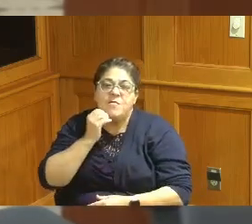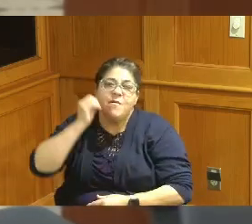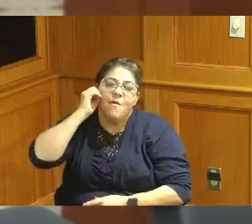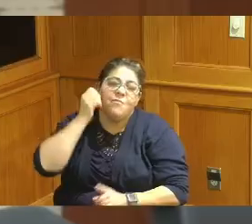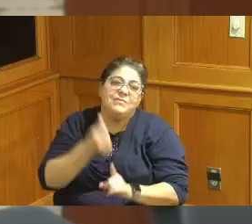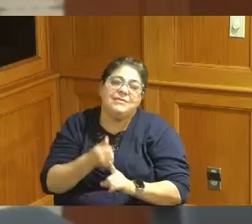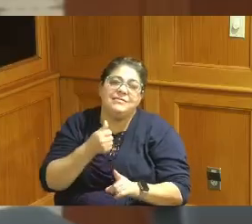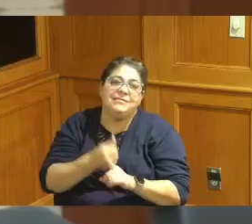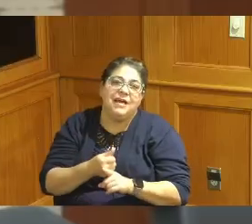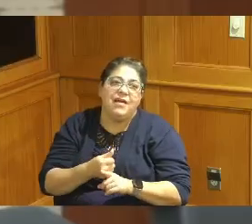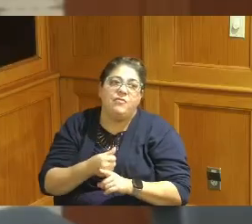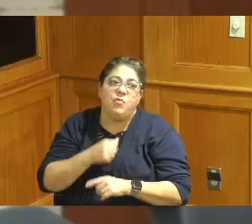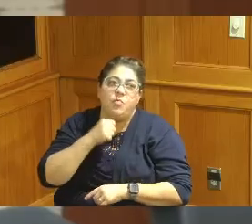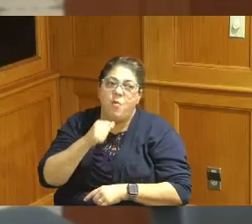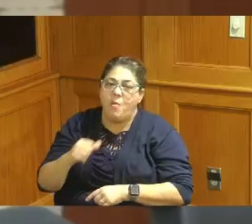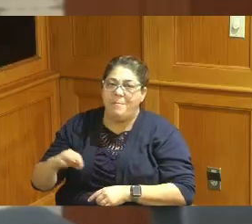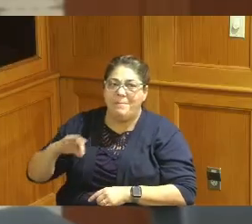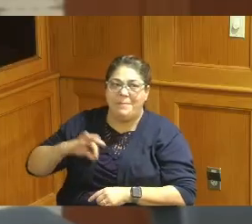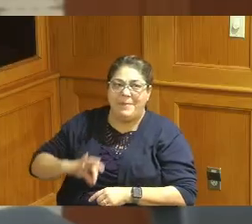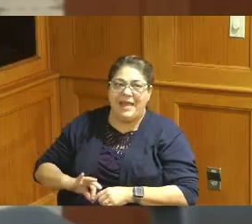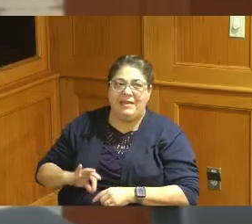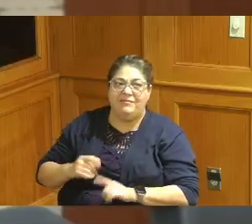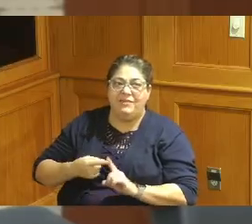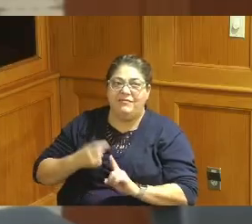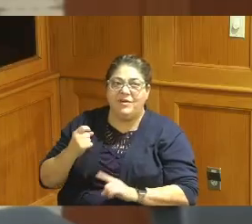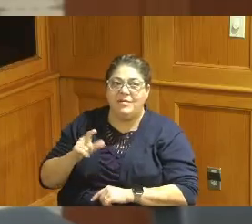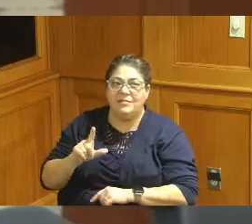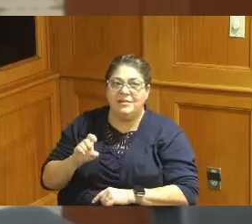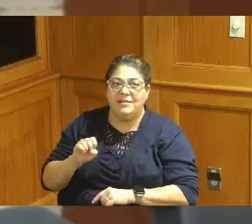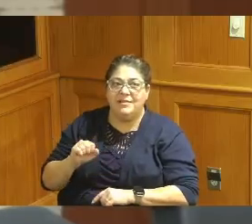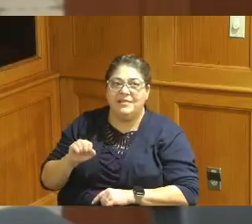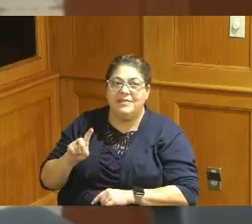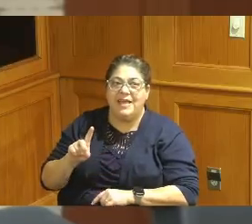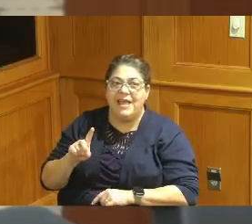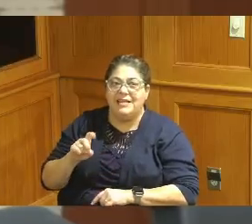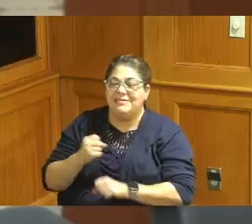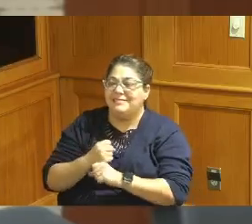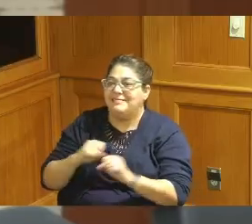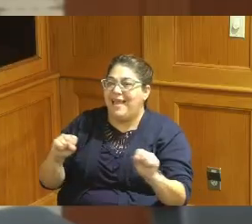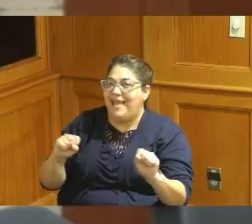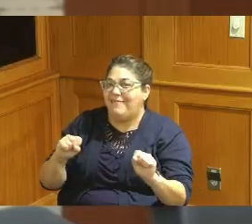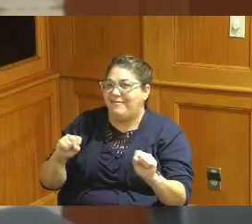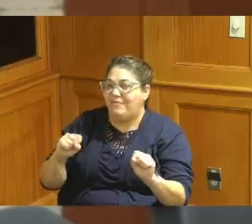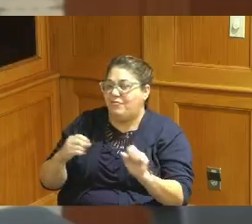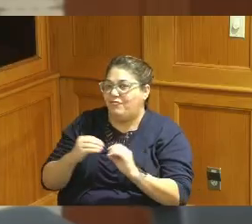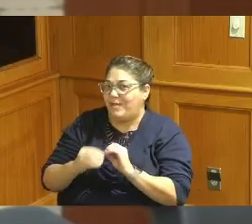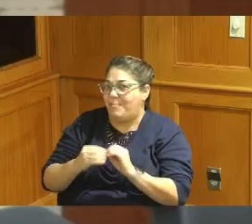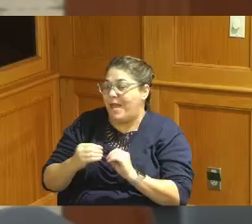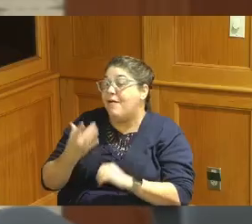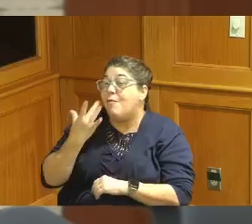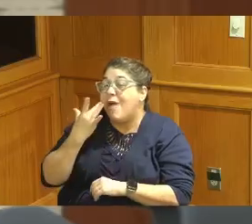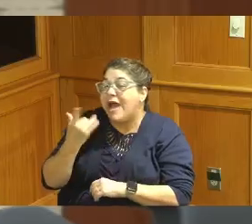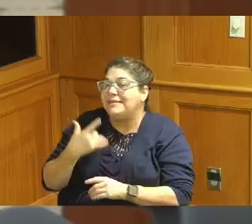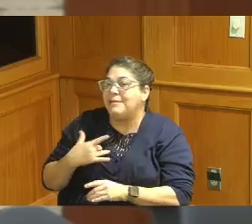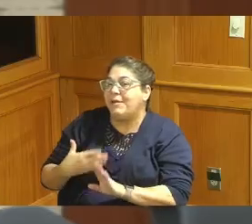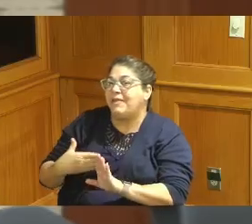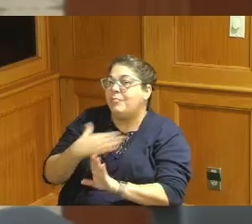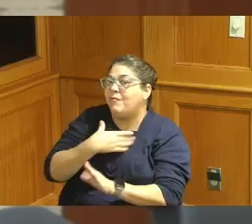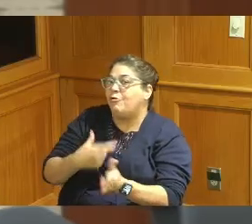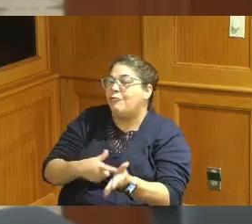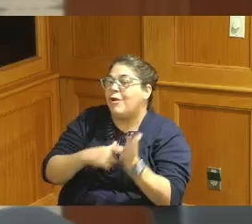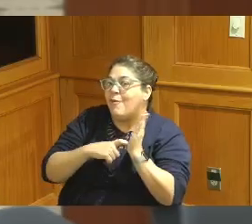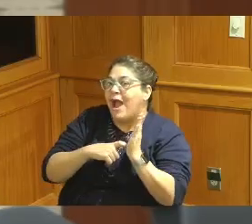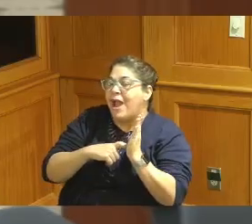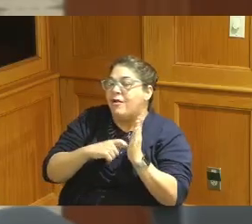necessarily be able to benefit from lead safe repairs, because we usually require a child be in the home for a certain number